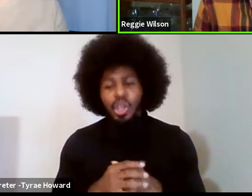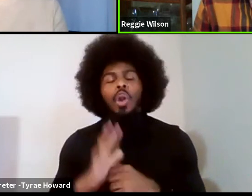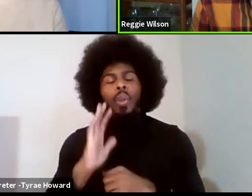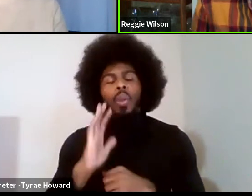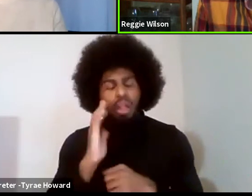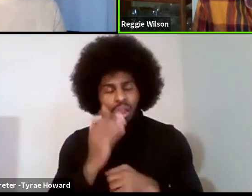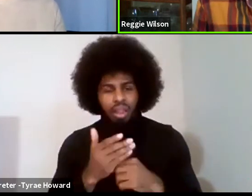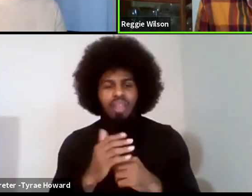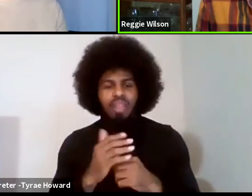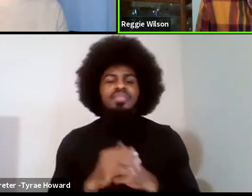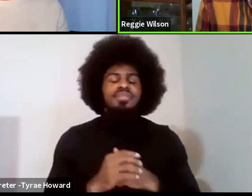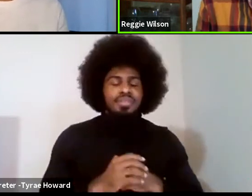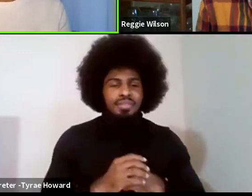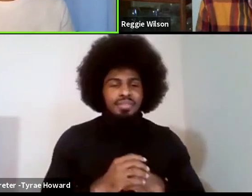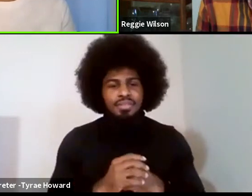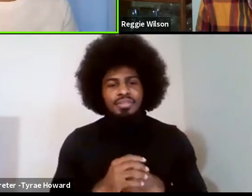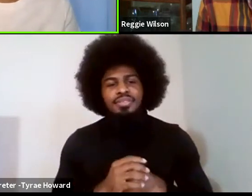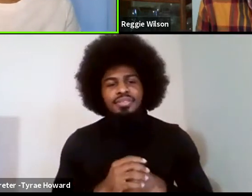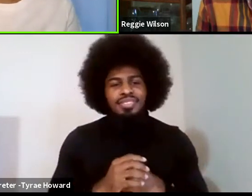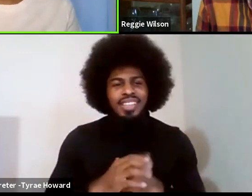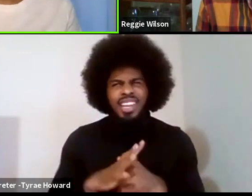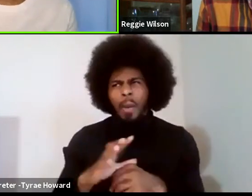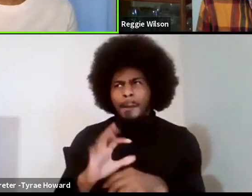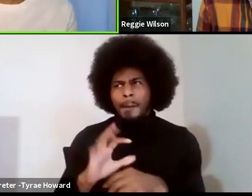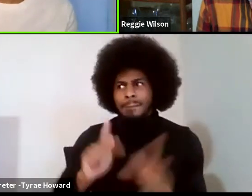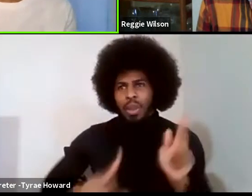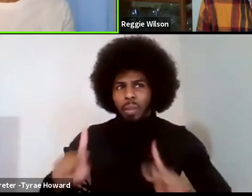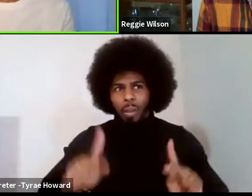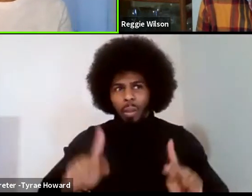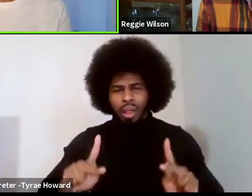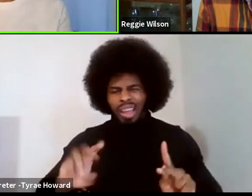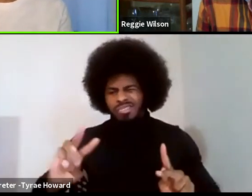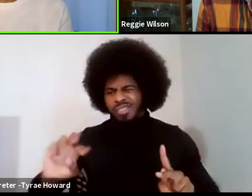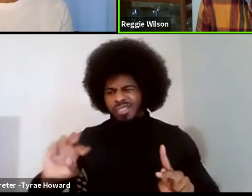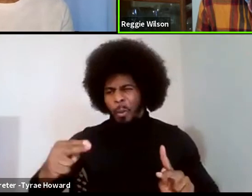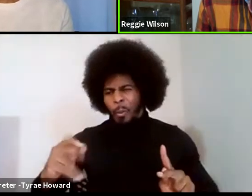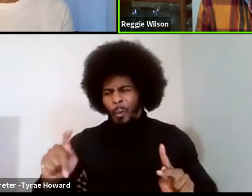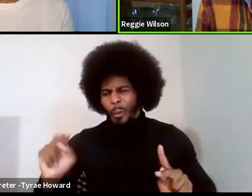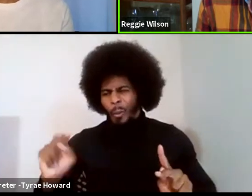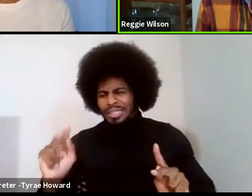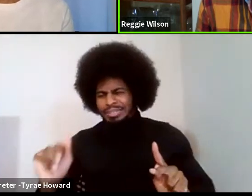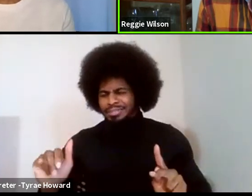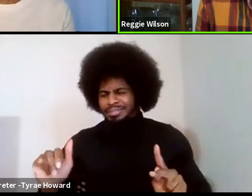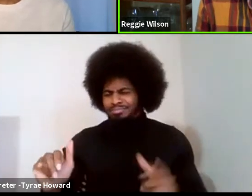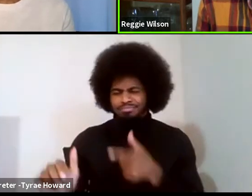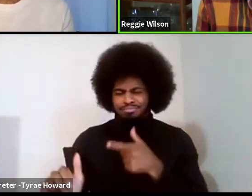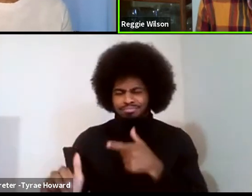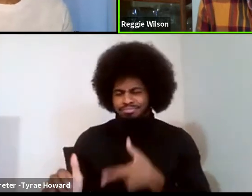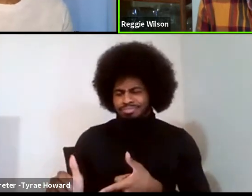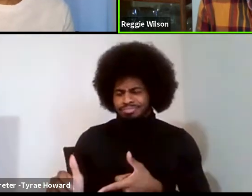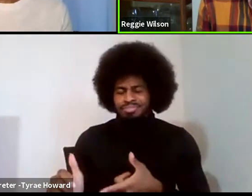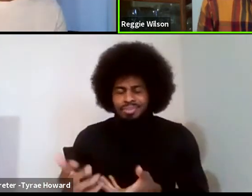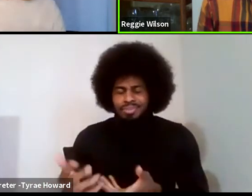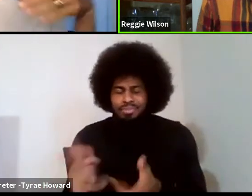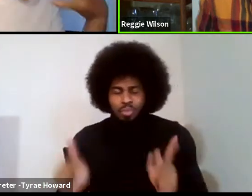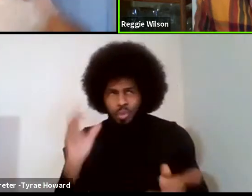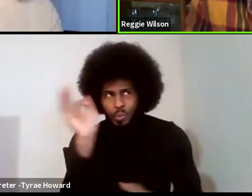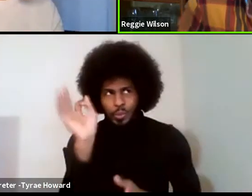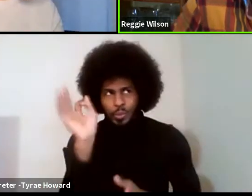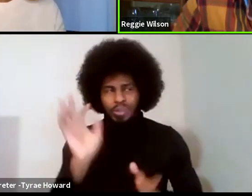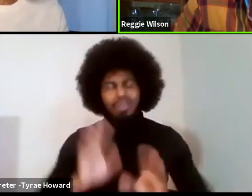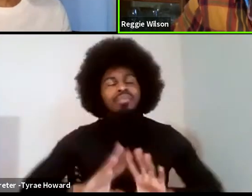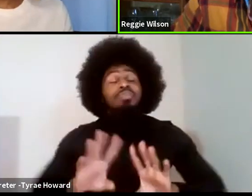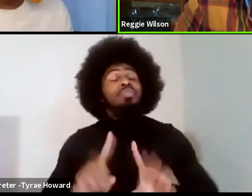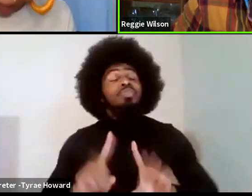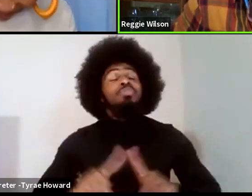And people don't know who Whitney is, and I'm gonna leave. No. But yes. Sorry. A while ago. But